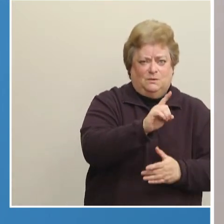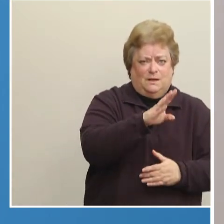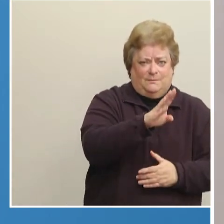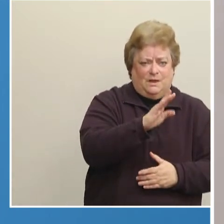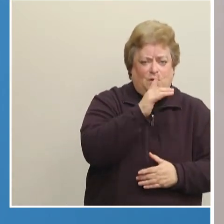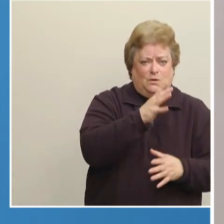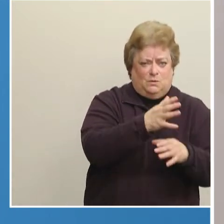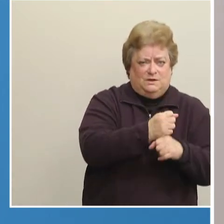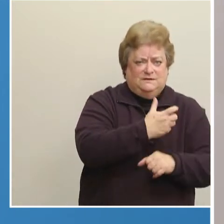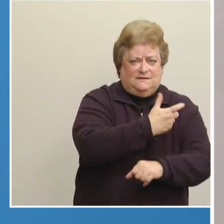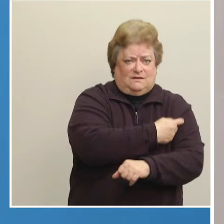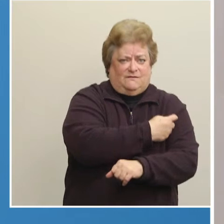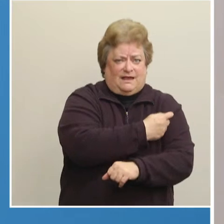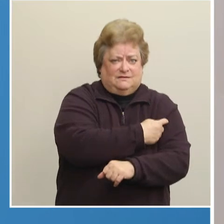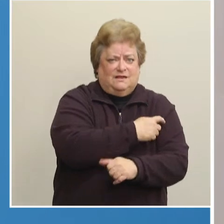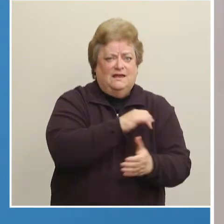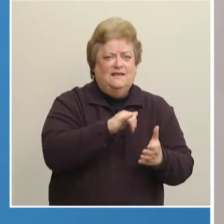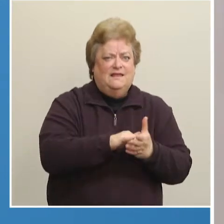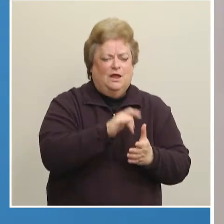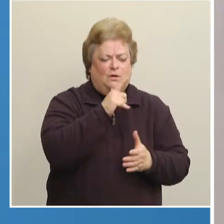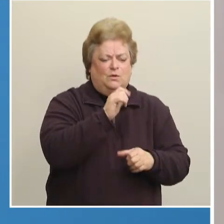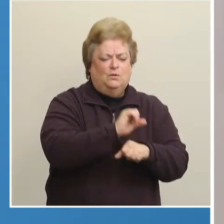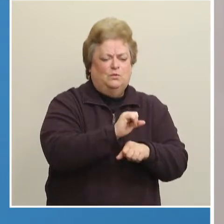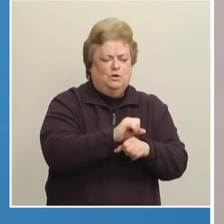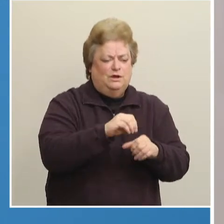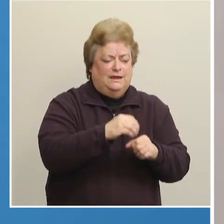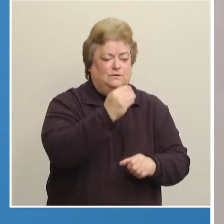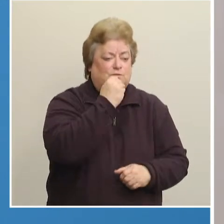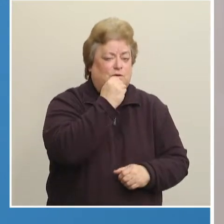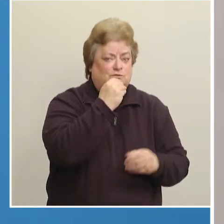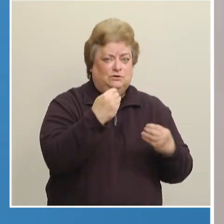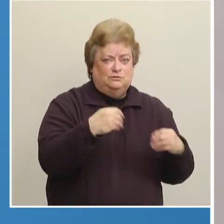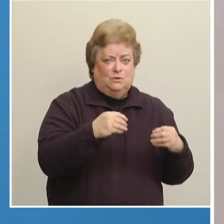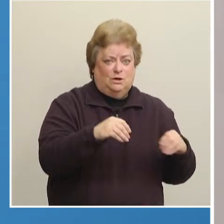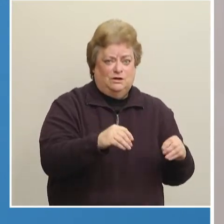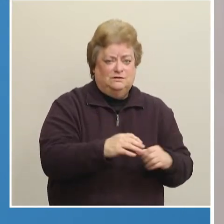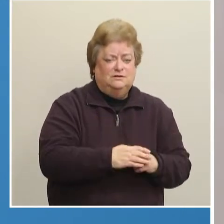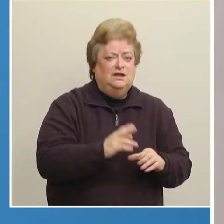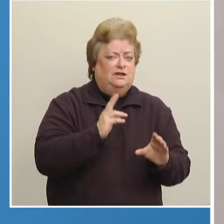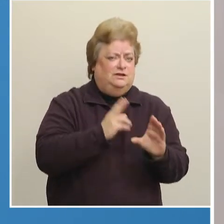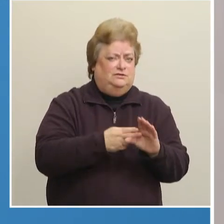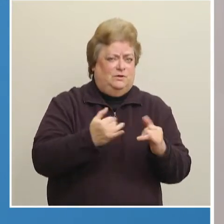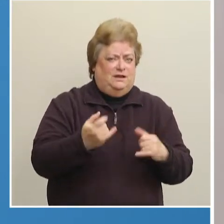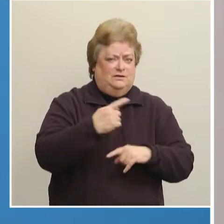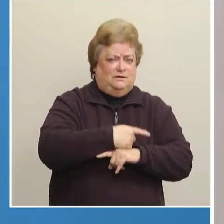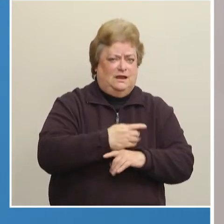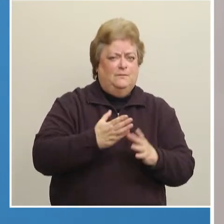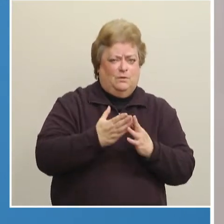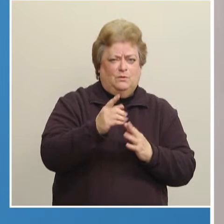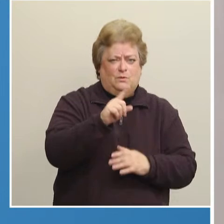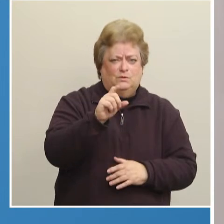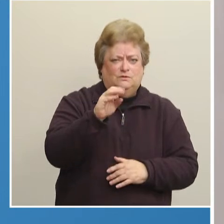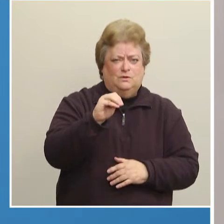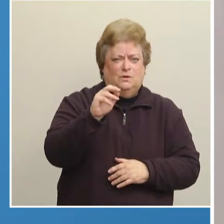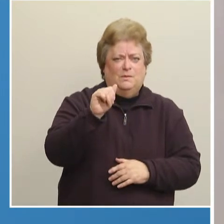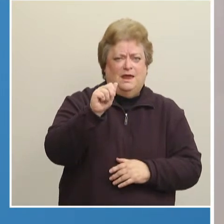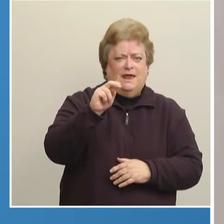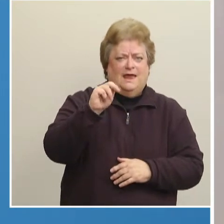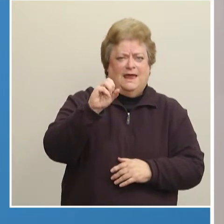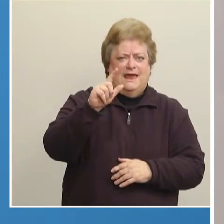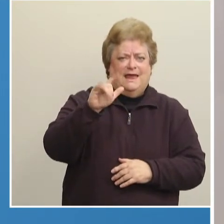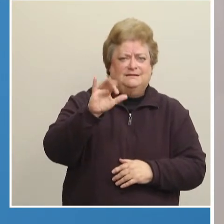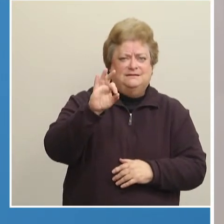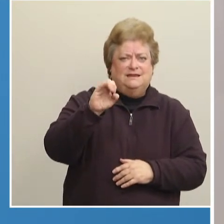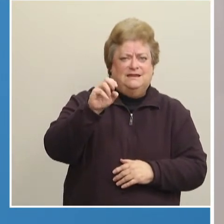vaccines last week are our employees in our grocery stores. Joining us today by Zoom is Ansley Fellers,